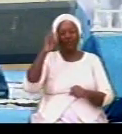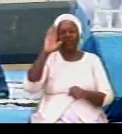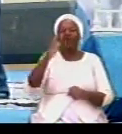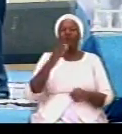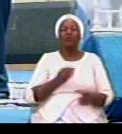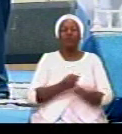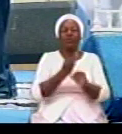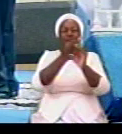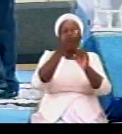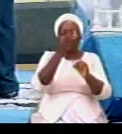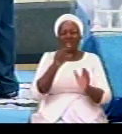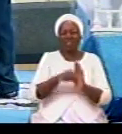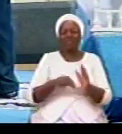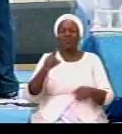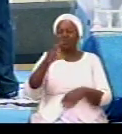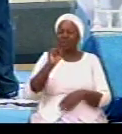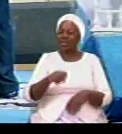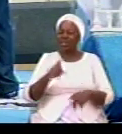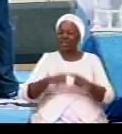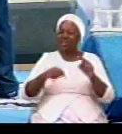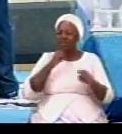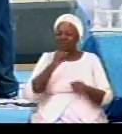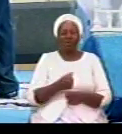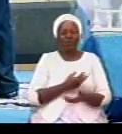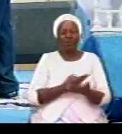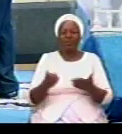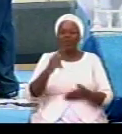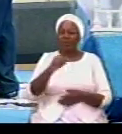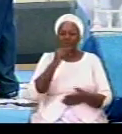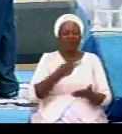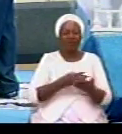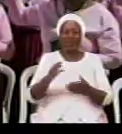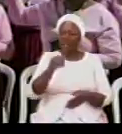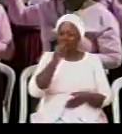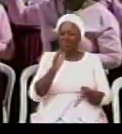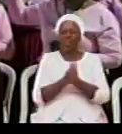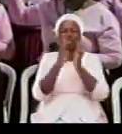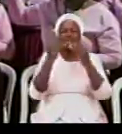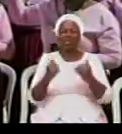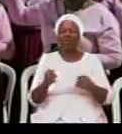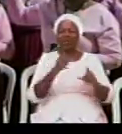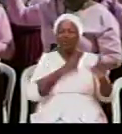I'm asking now, Lord, touch everyone in Jesus' name.